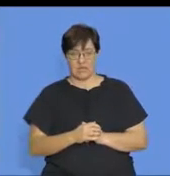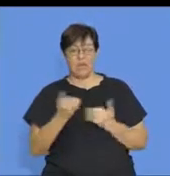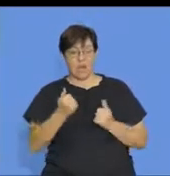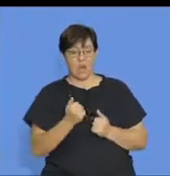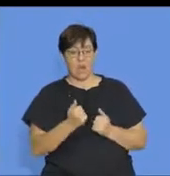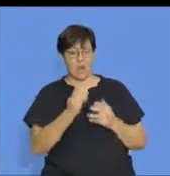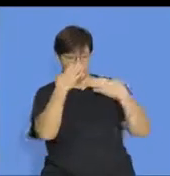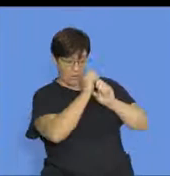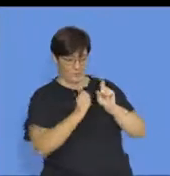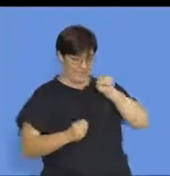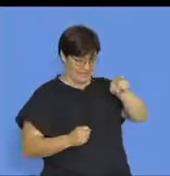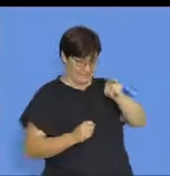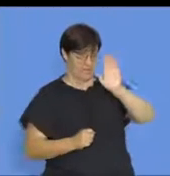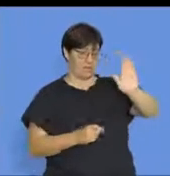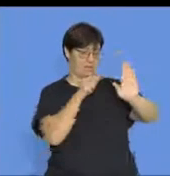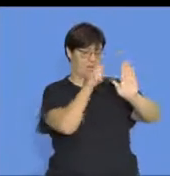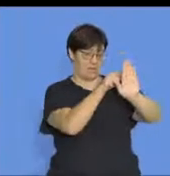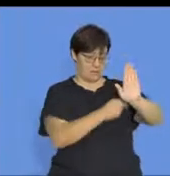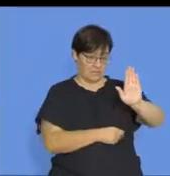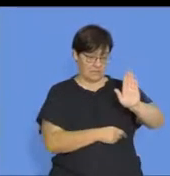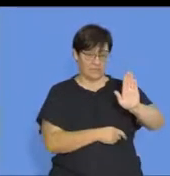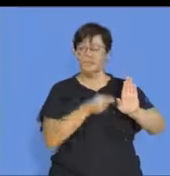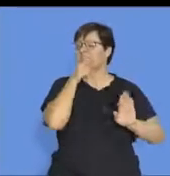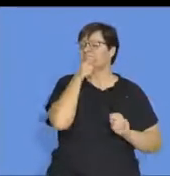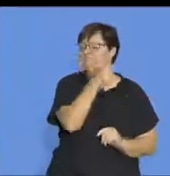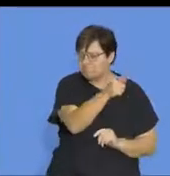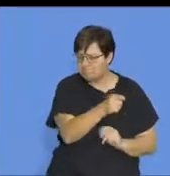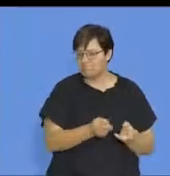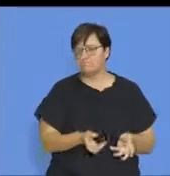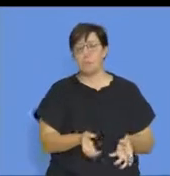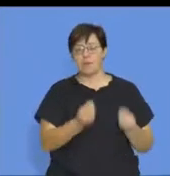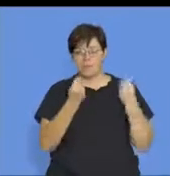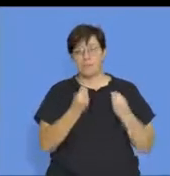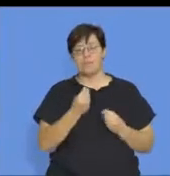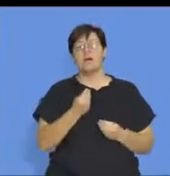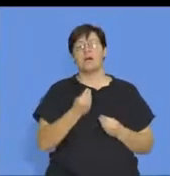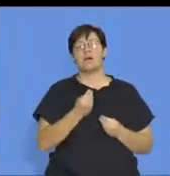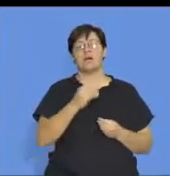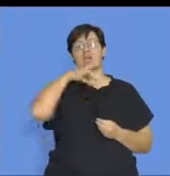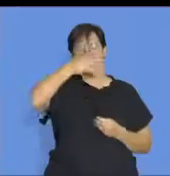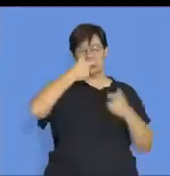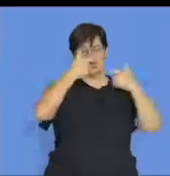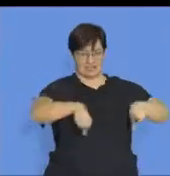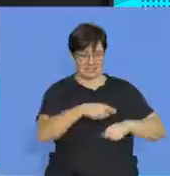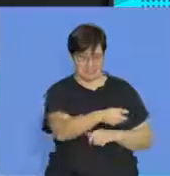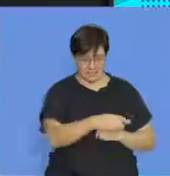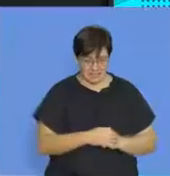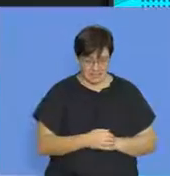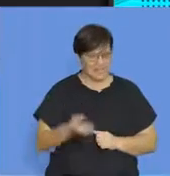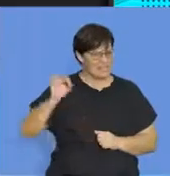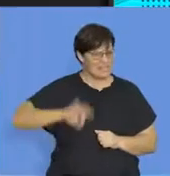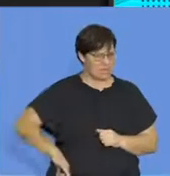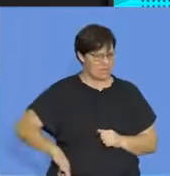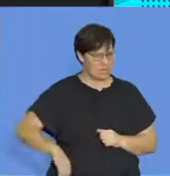on Craig. Now partner Craig is also entitled to a 13th salary. Now